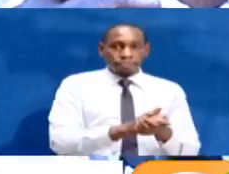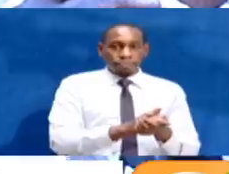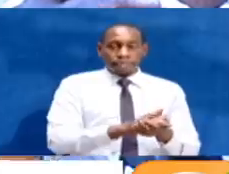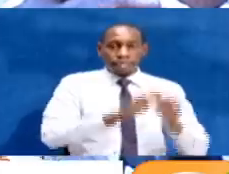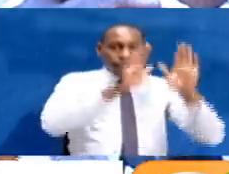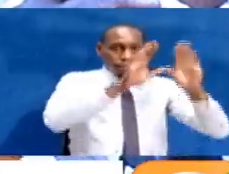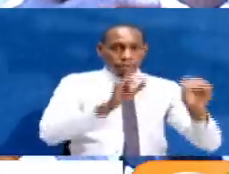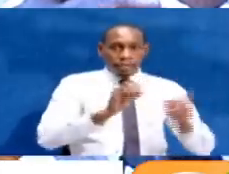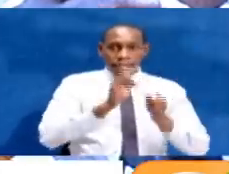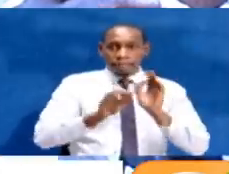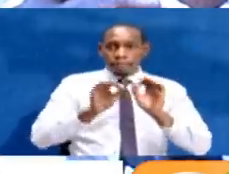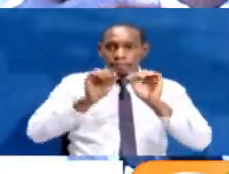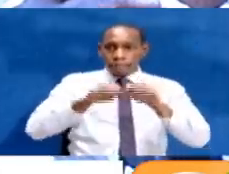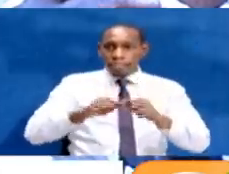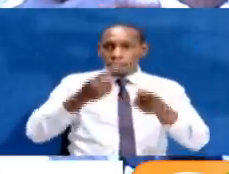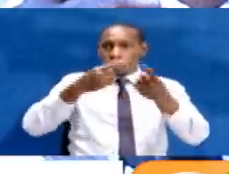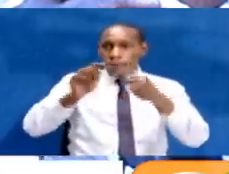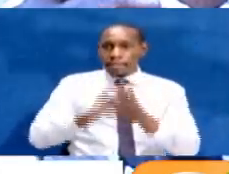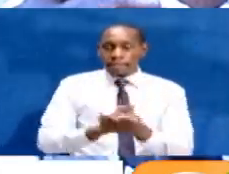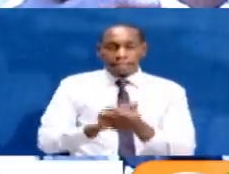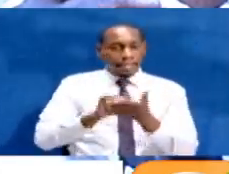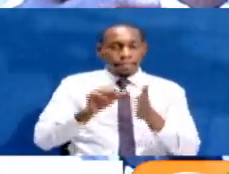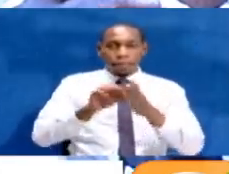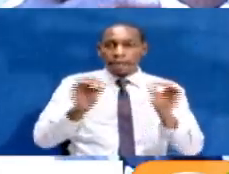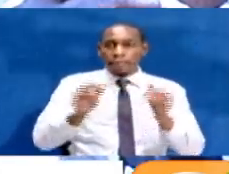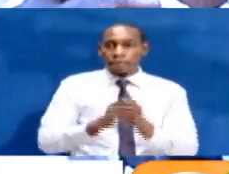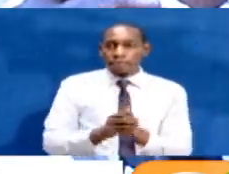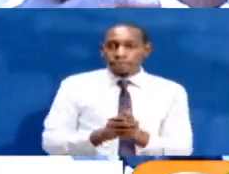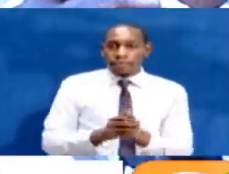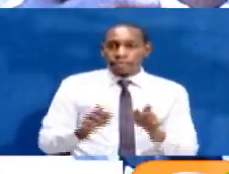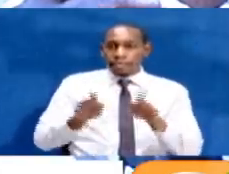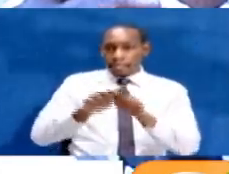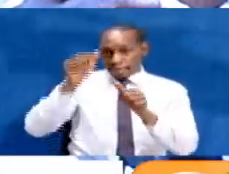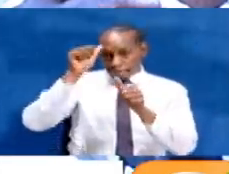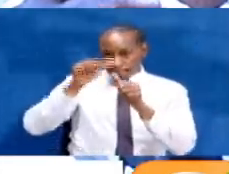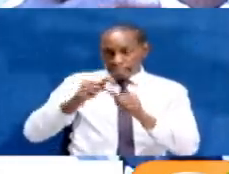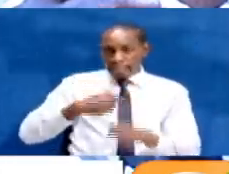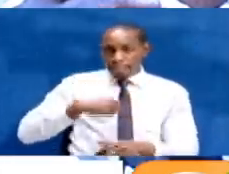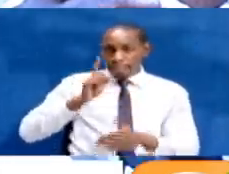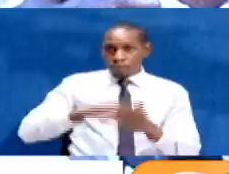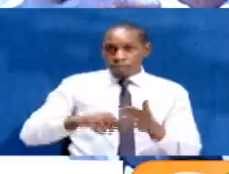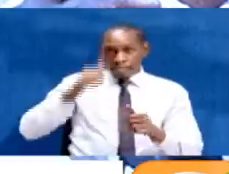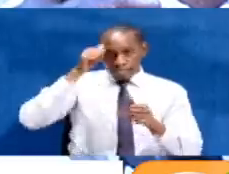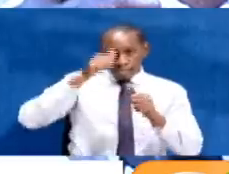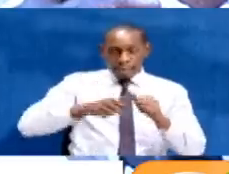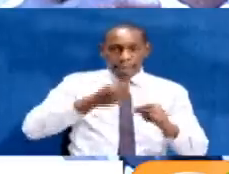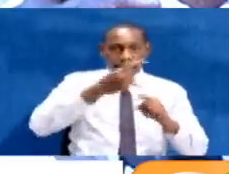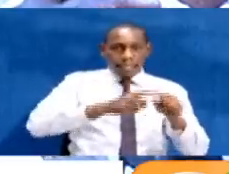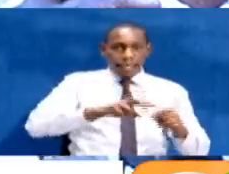matter. If they can get them there, it is fine. You know what this reminded me of? Remember